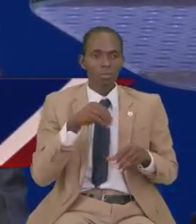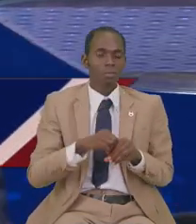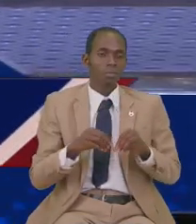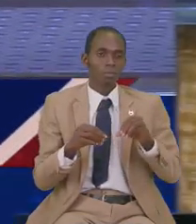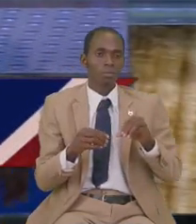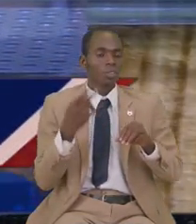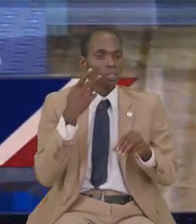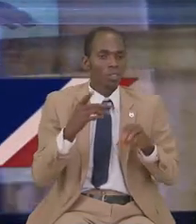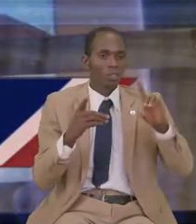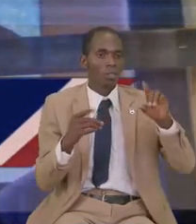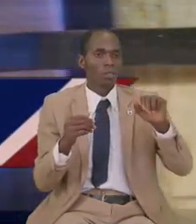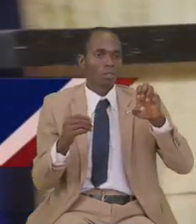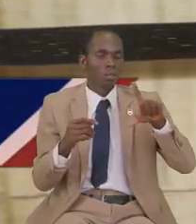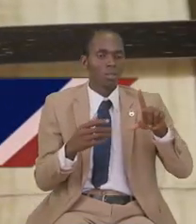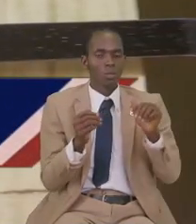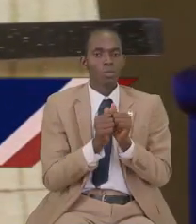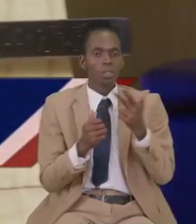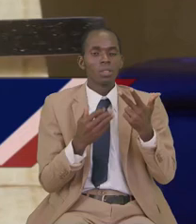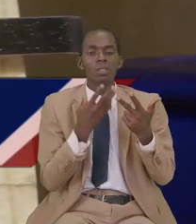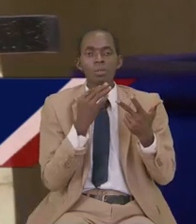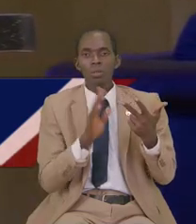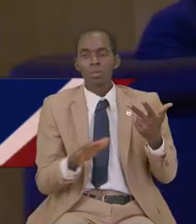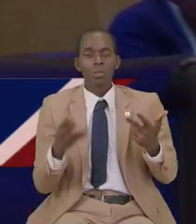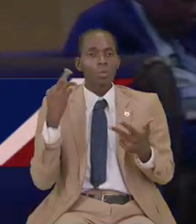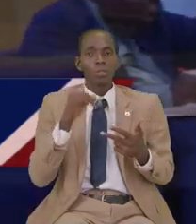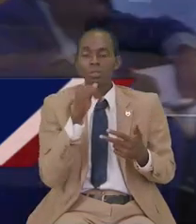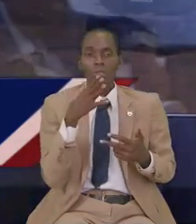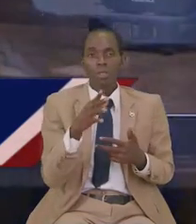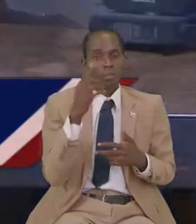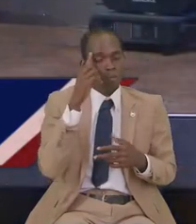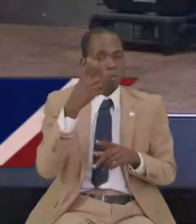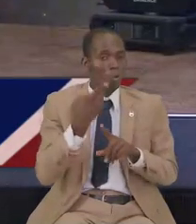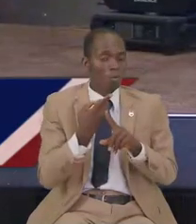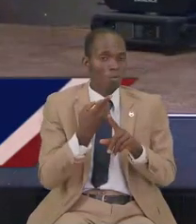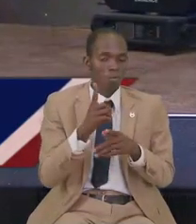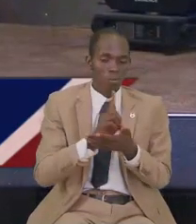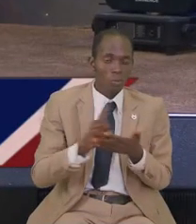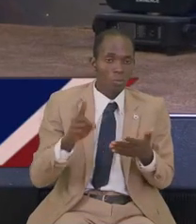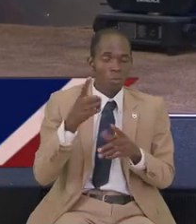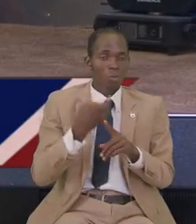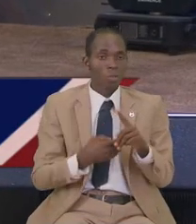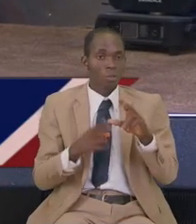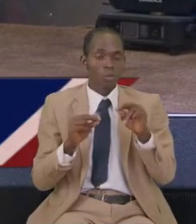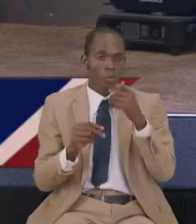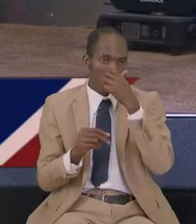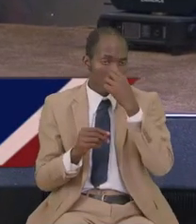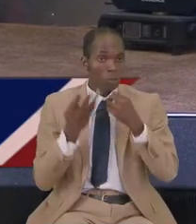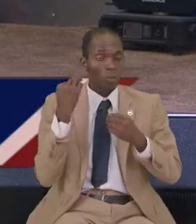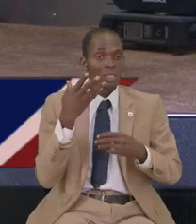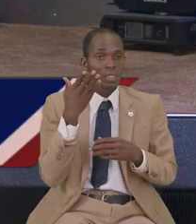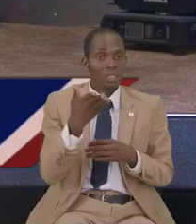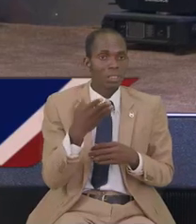Shadrach, Meshach, and Abednego, they were not only there for 1 week, for 1 month. They were there in